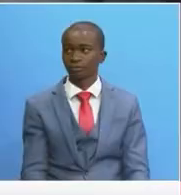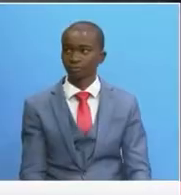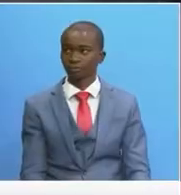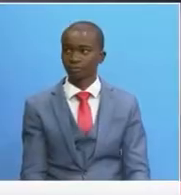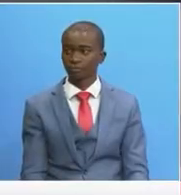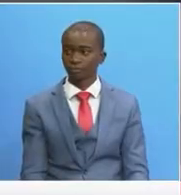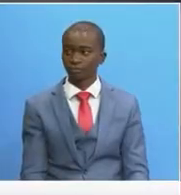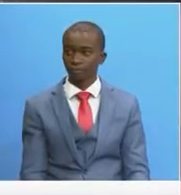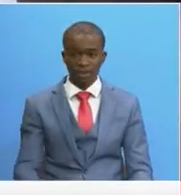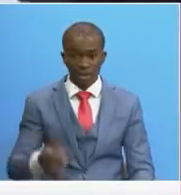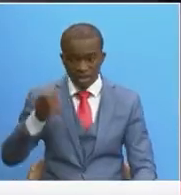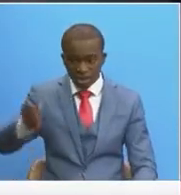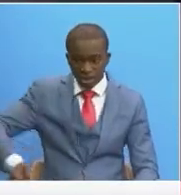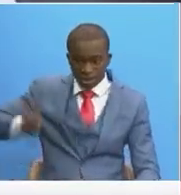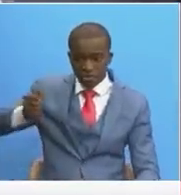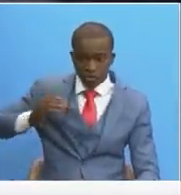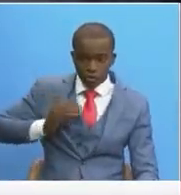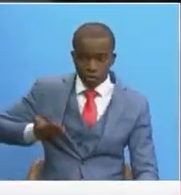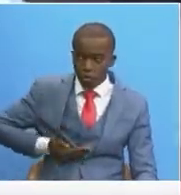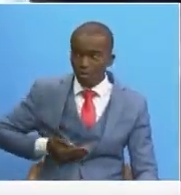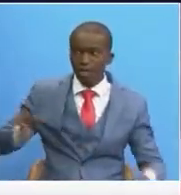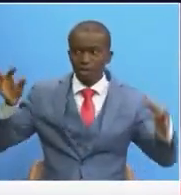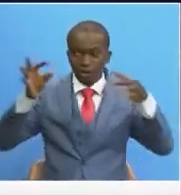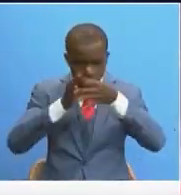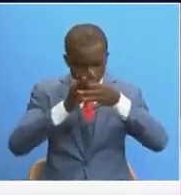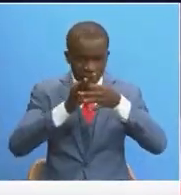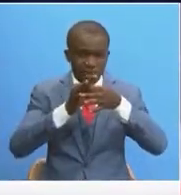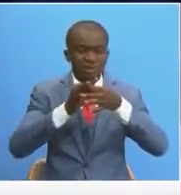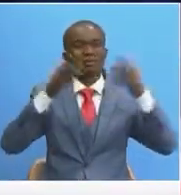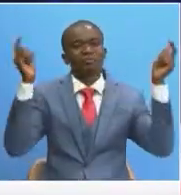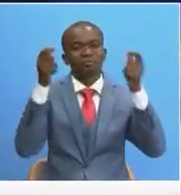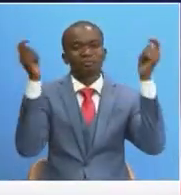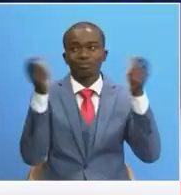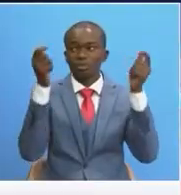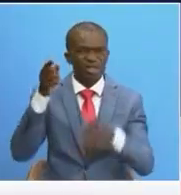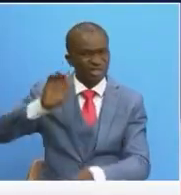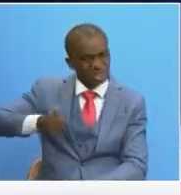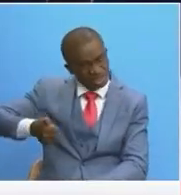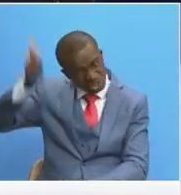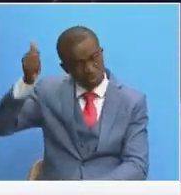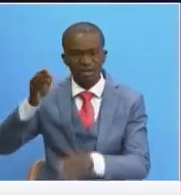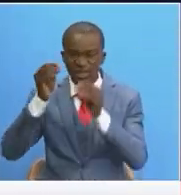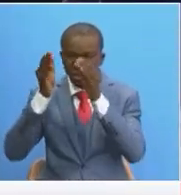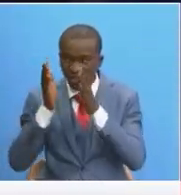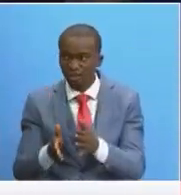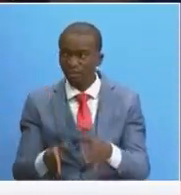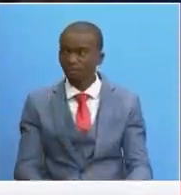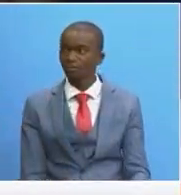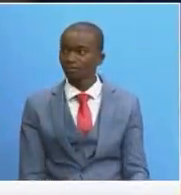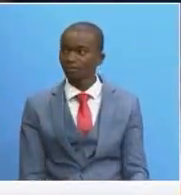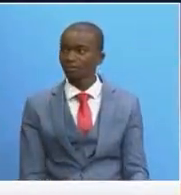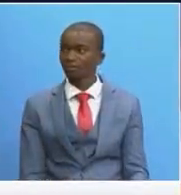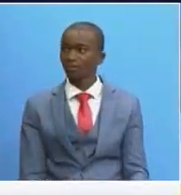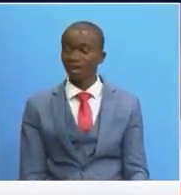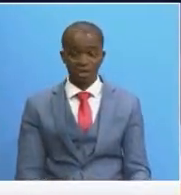Nazongwe joined the celebration as a teacher by profession. So I can't miss this day.